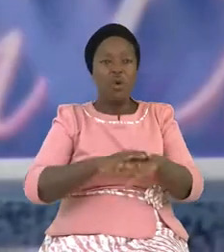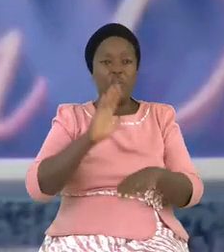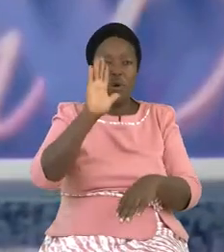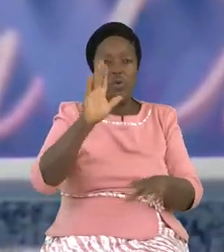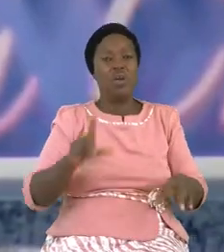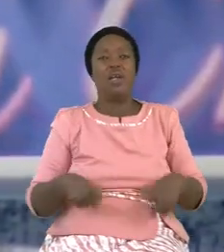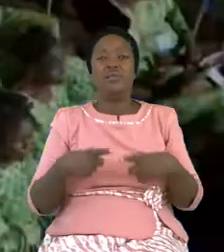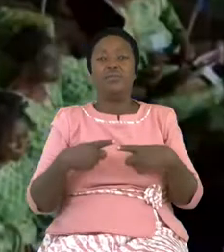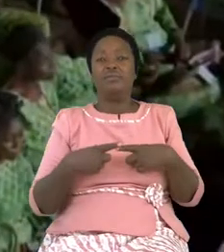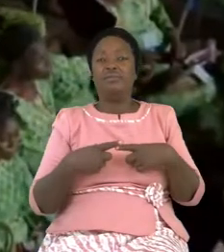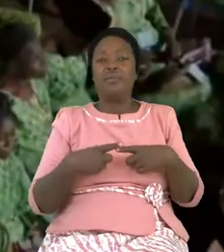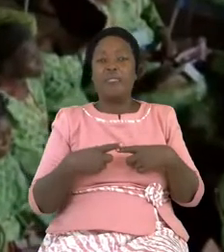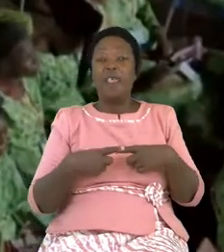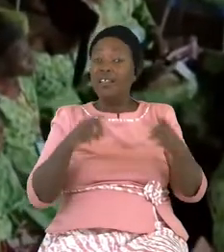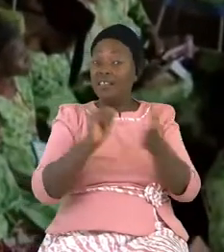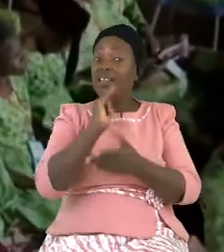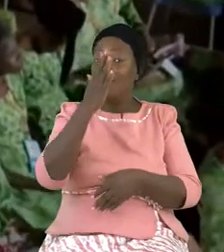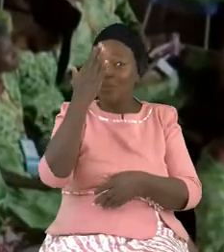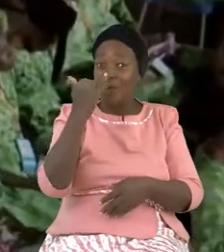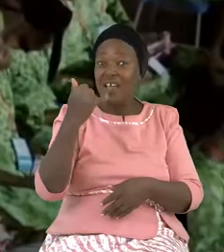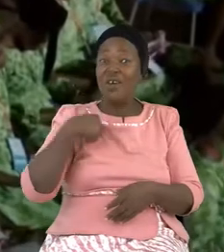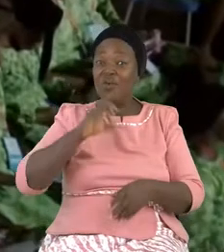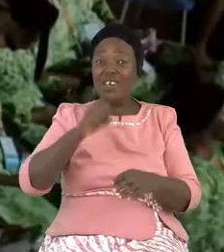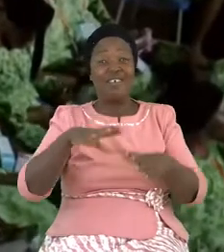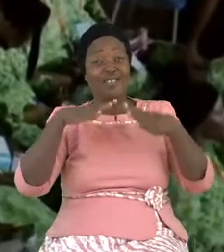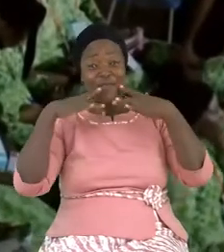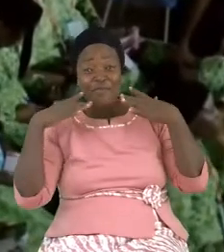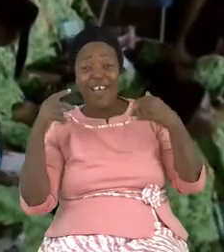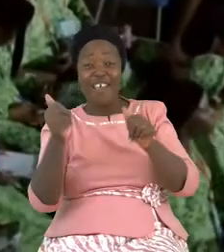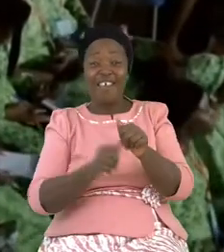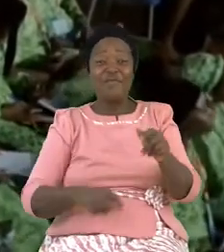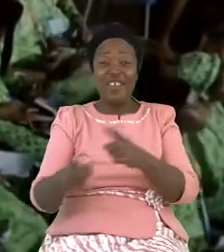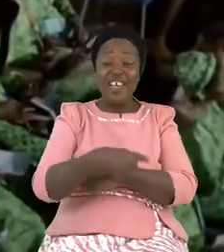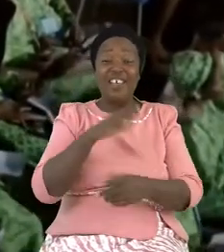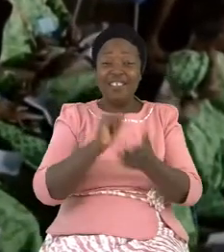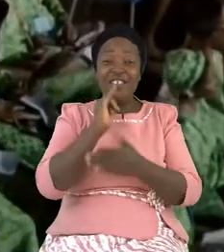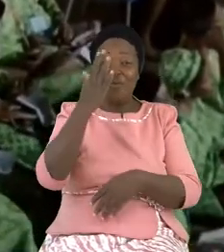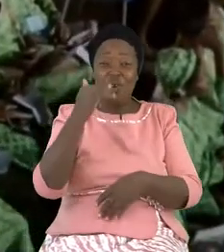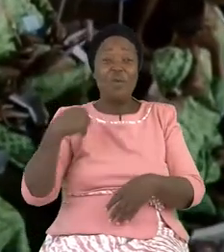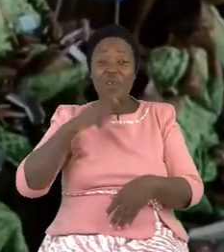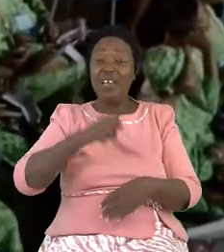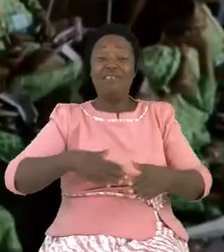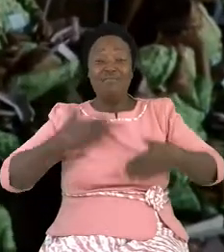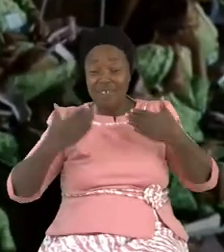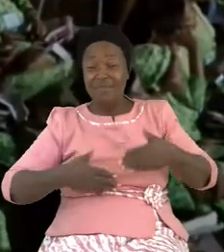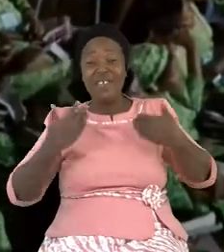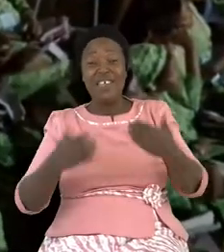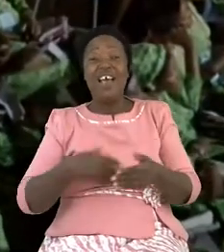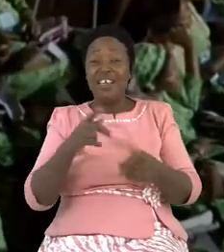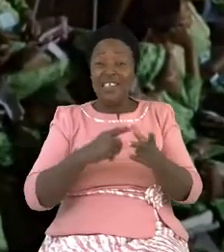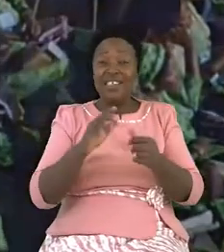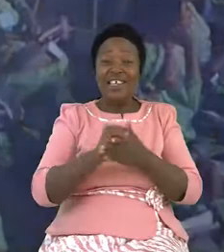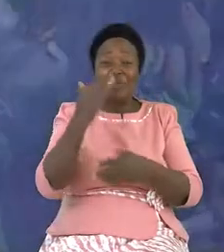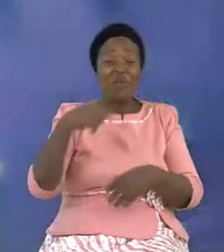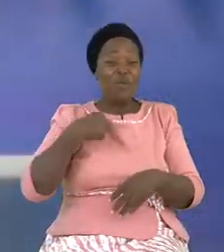life. That's why we can smile every day. That's why we're joyful every day. That's why we're happy every